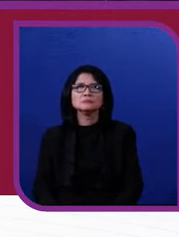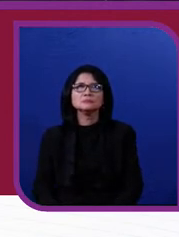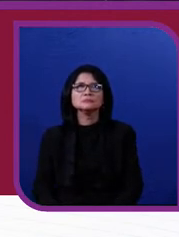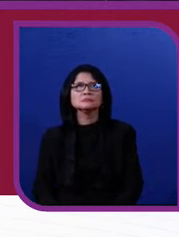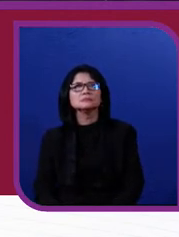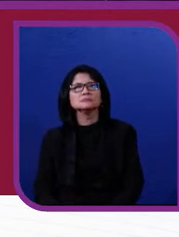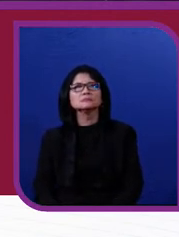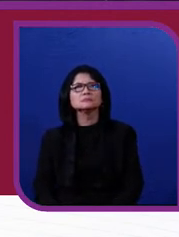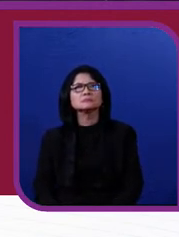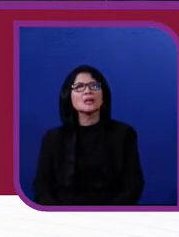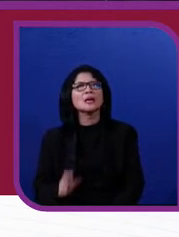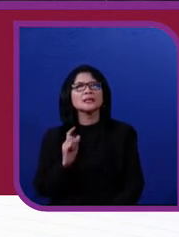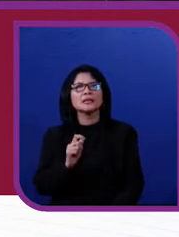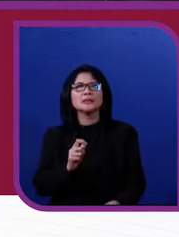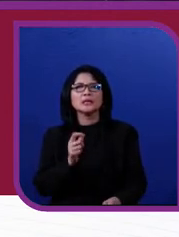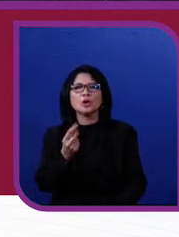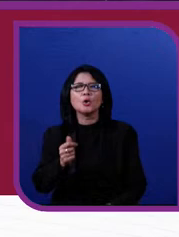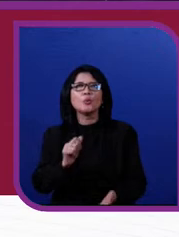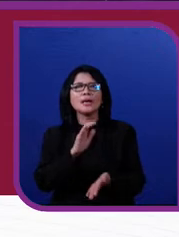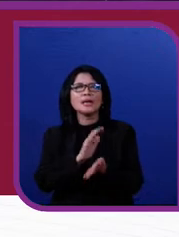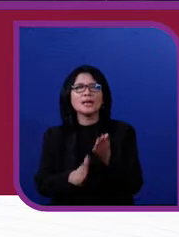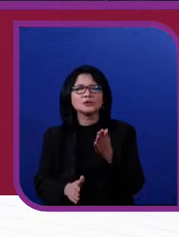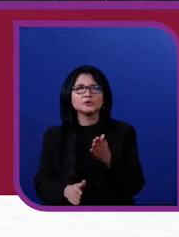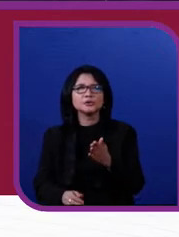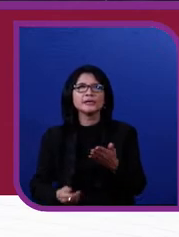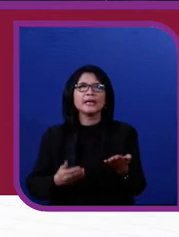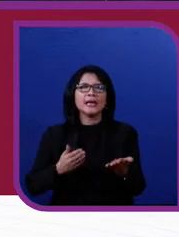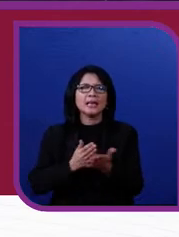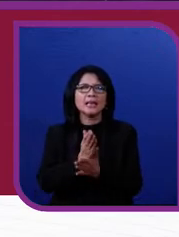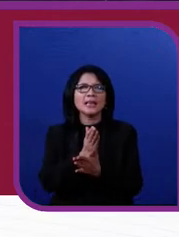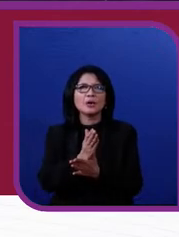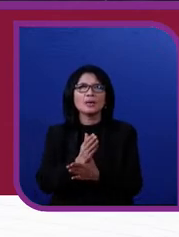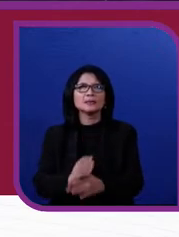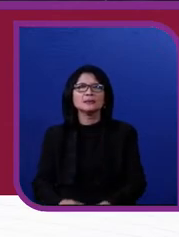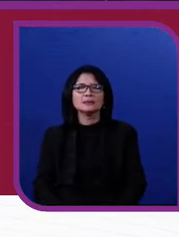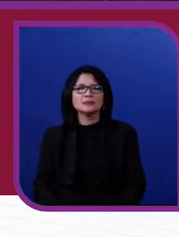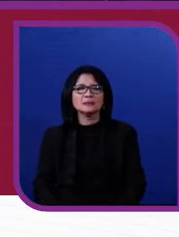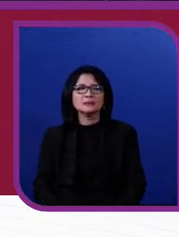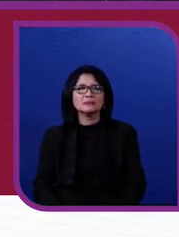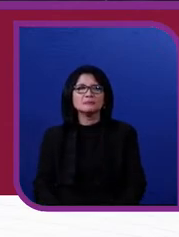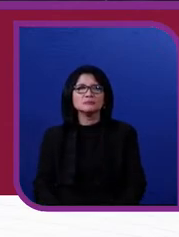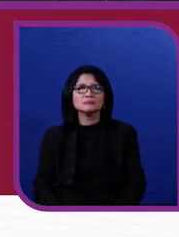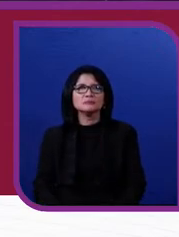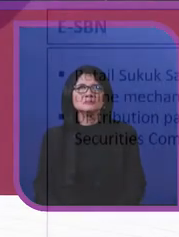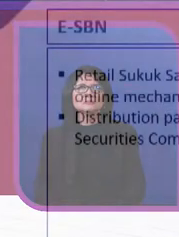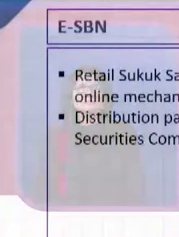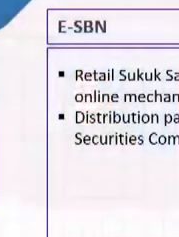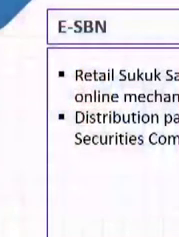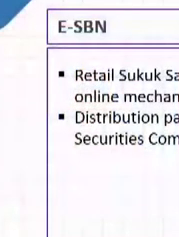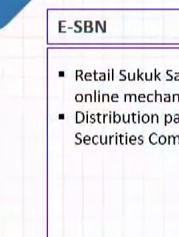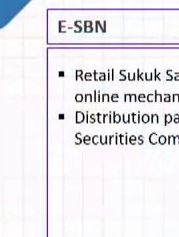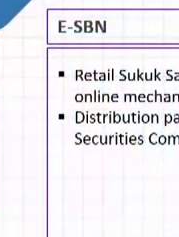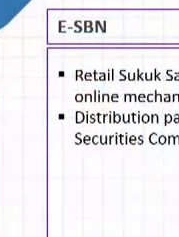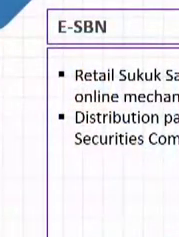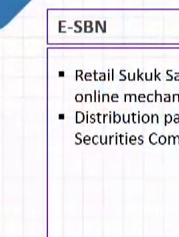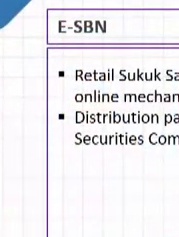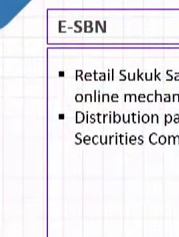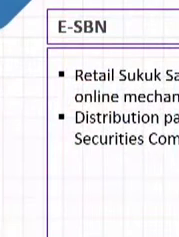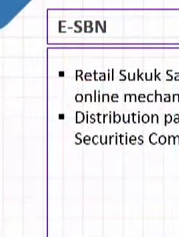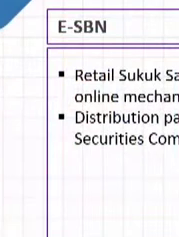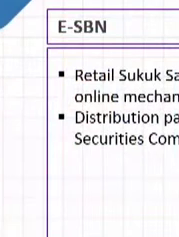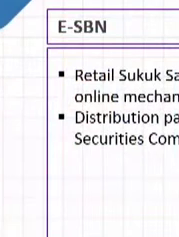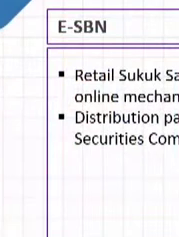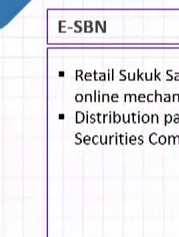2012 PT trouw private placement swls retail and for retail Suko because